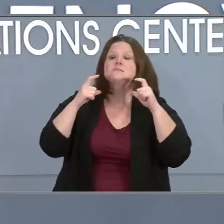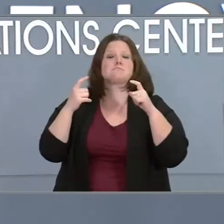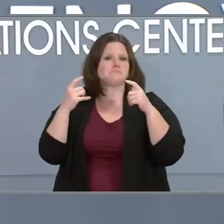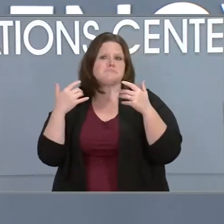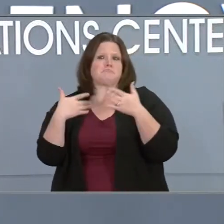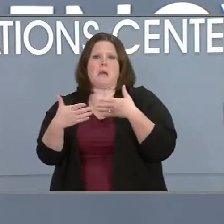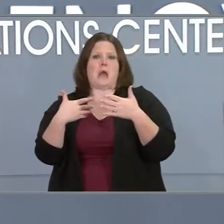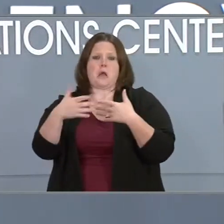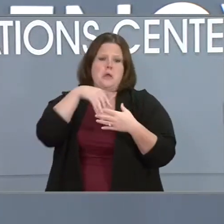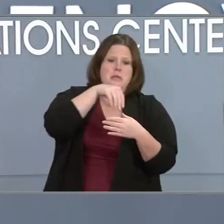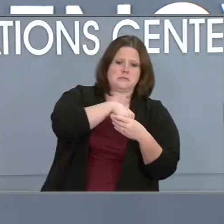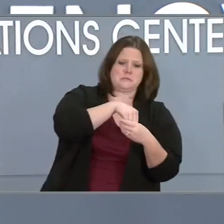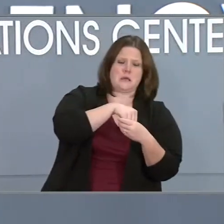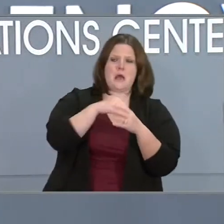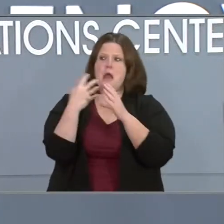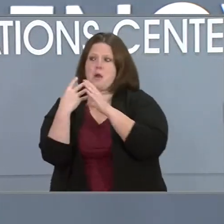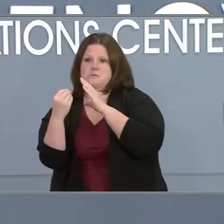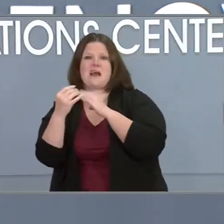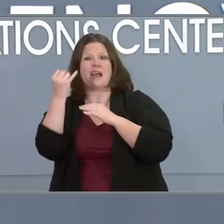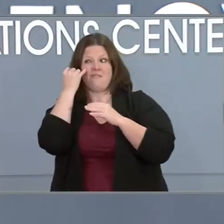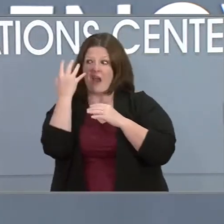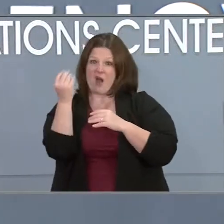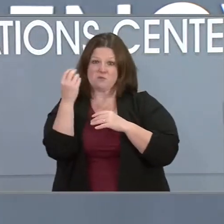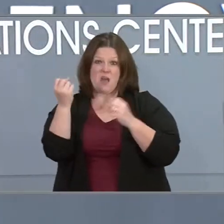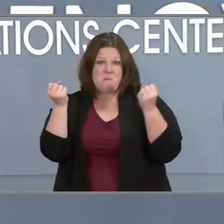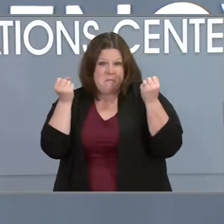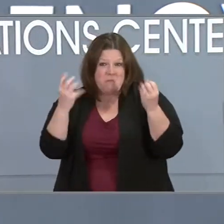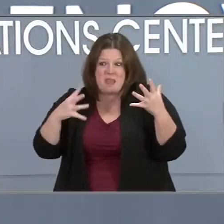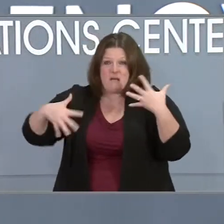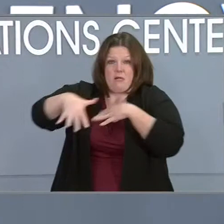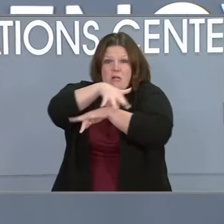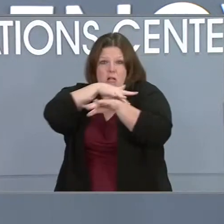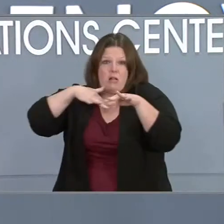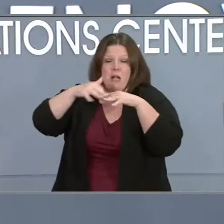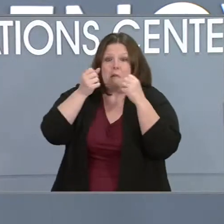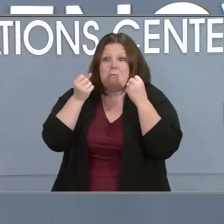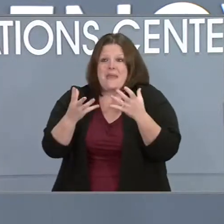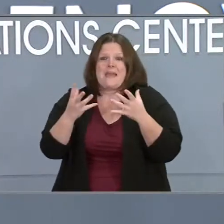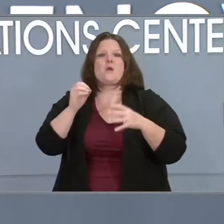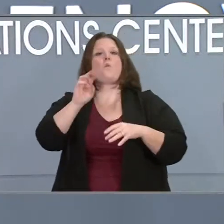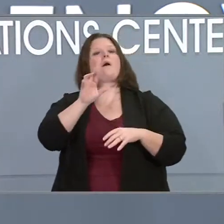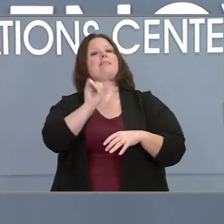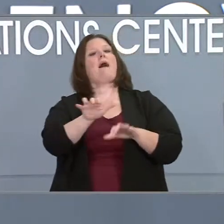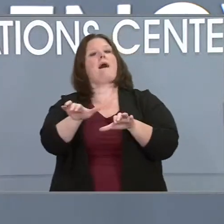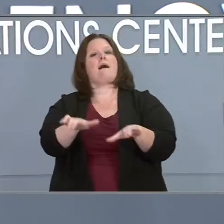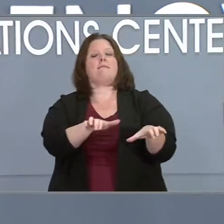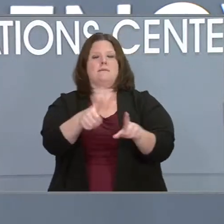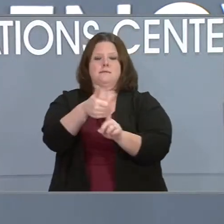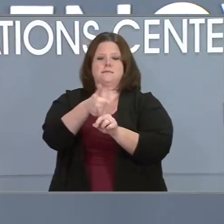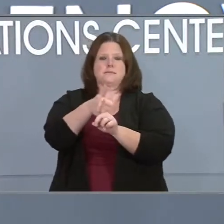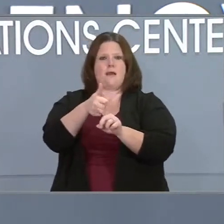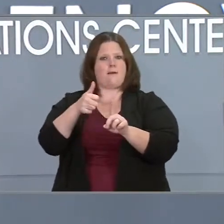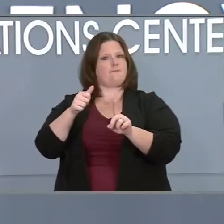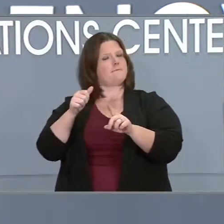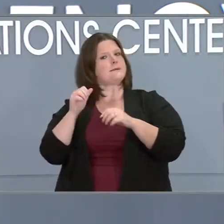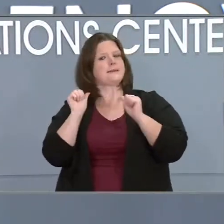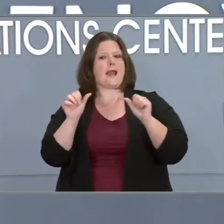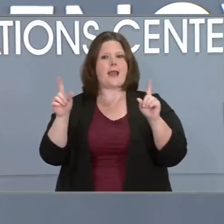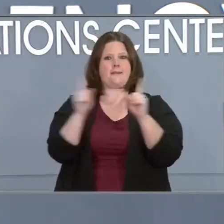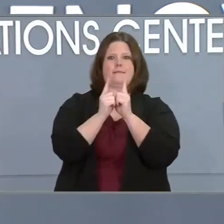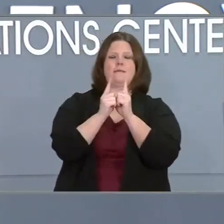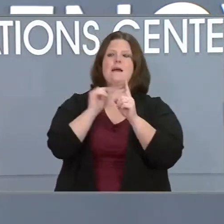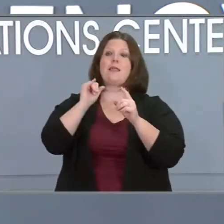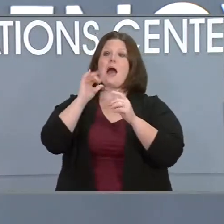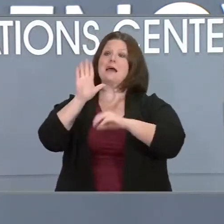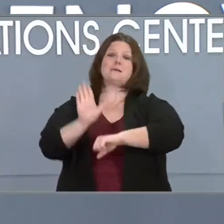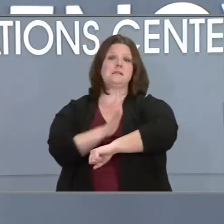with a lot of people, or if the activity itself is more risky. So if you're doing something where you are shouting,